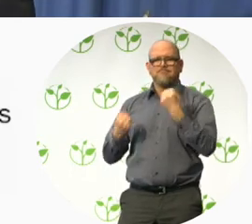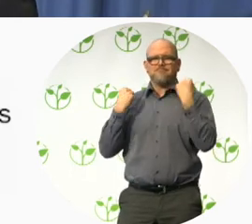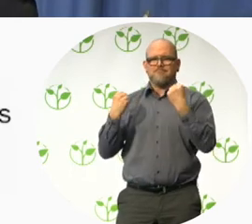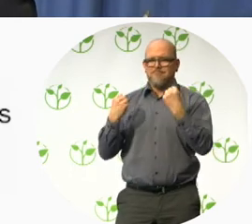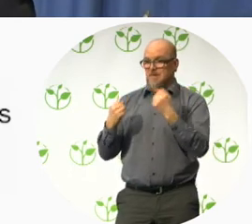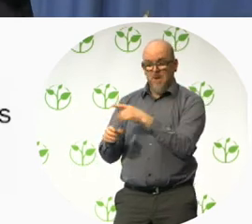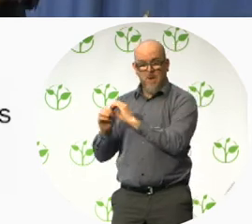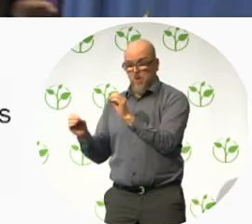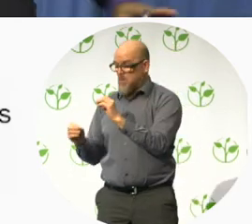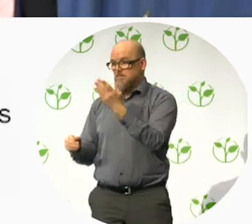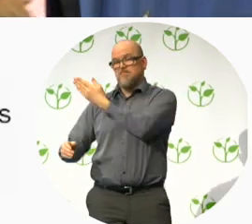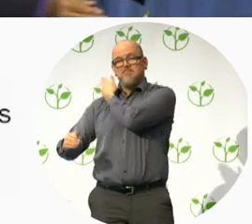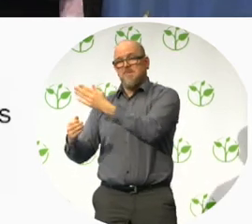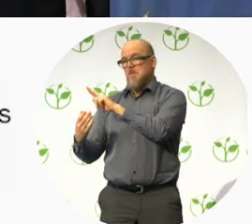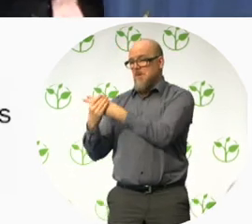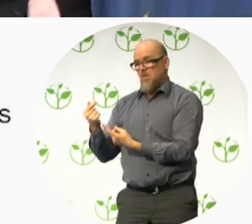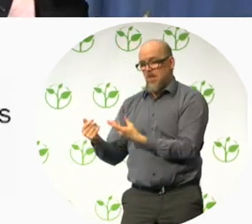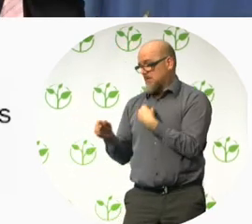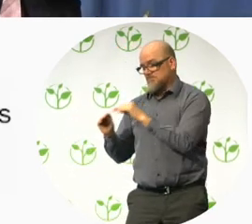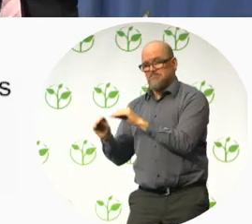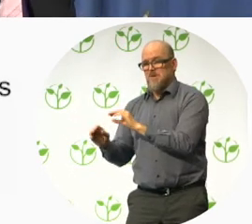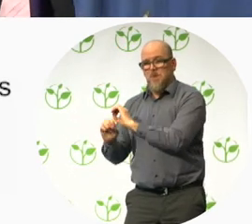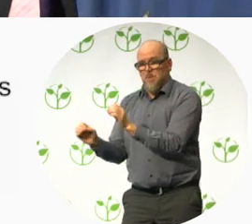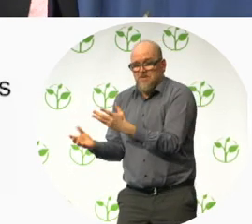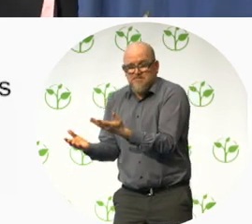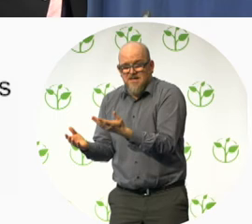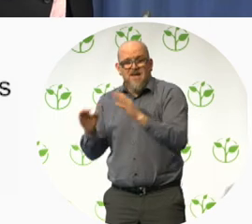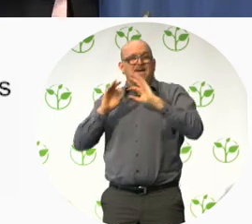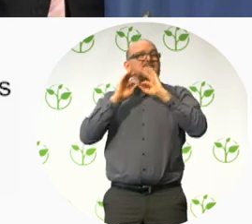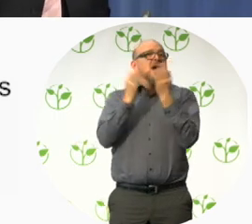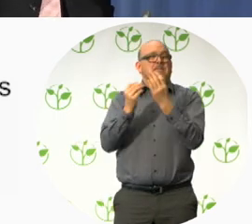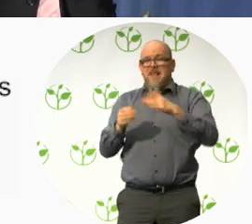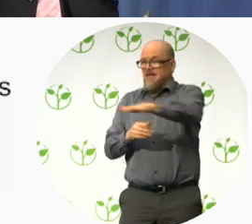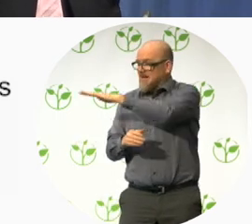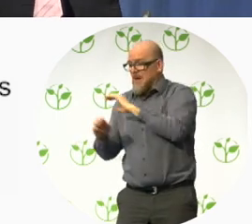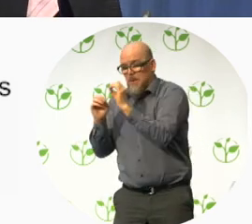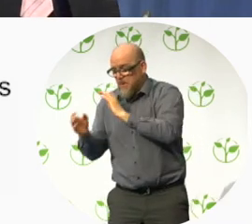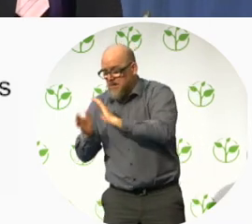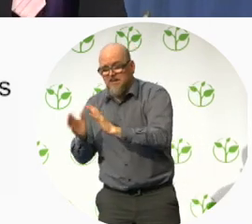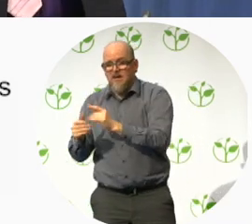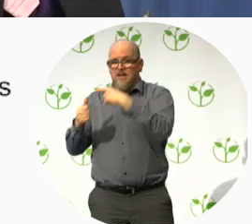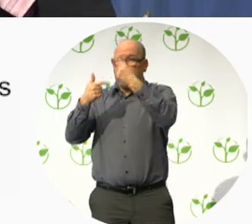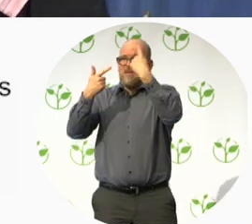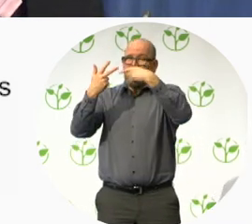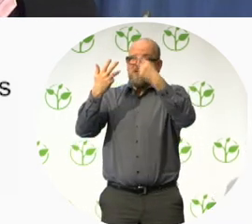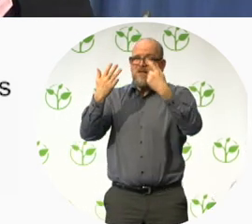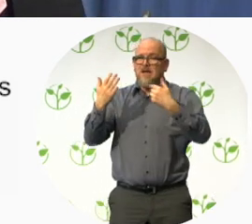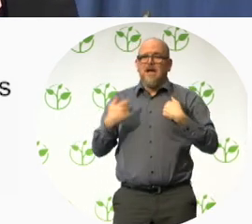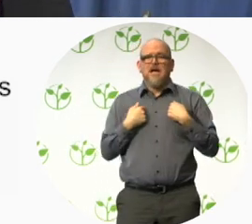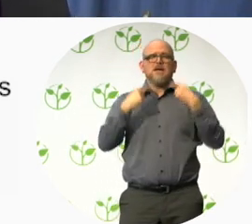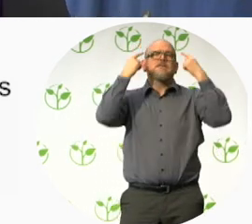Deaf people need the bilingual education. They need to be teach in sign